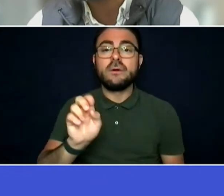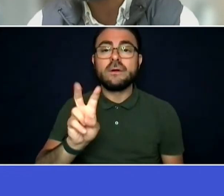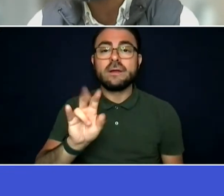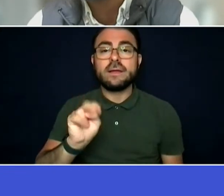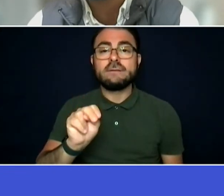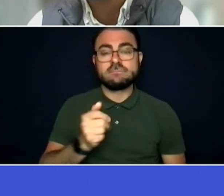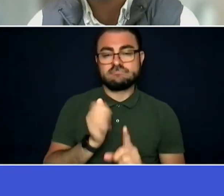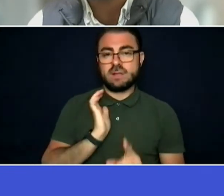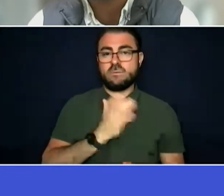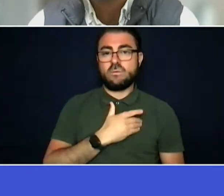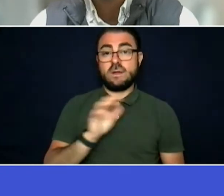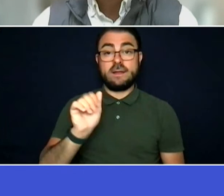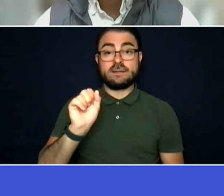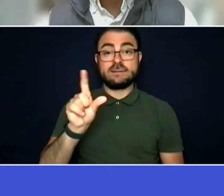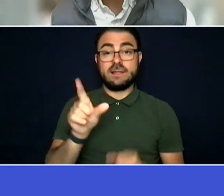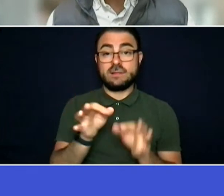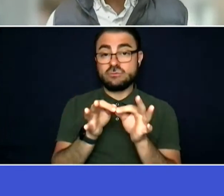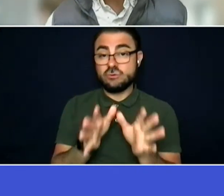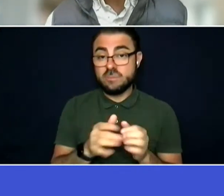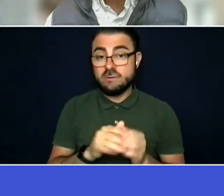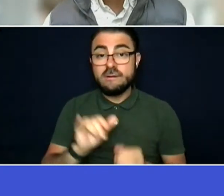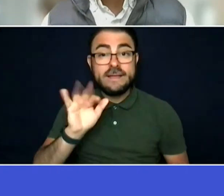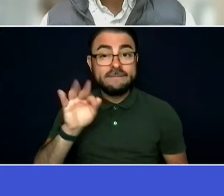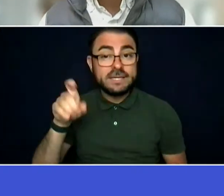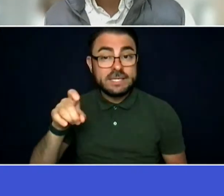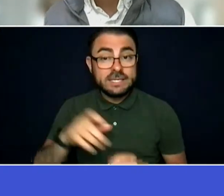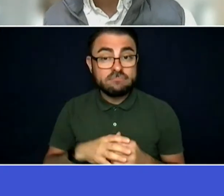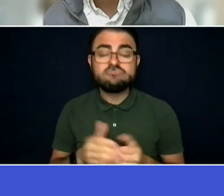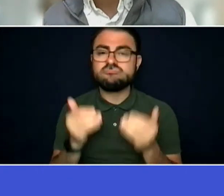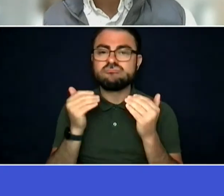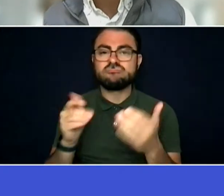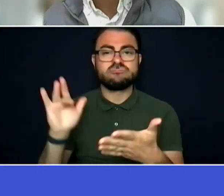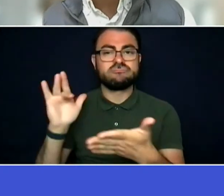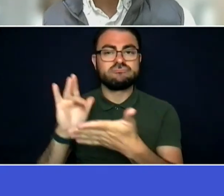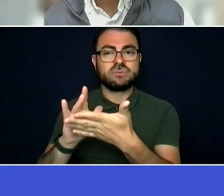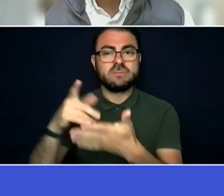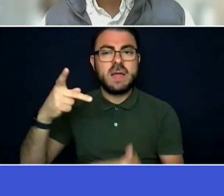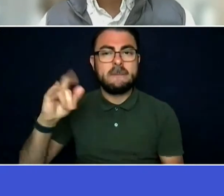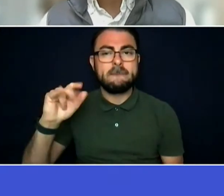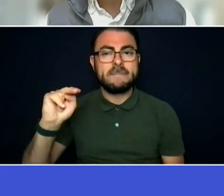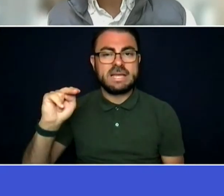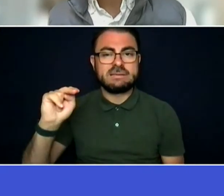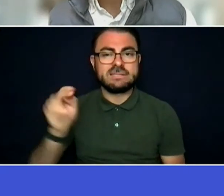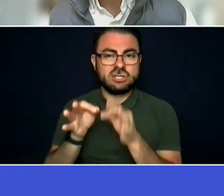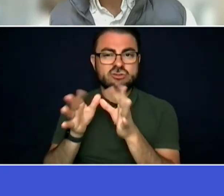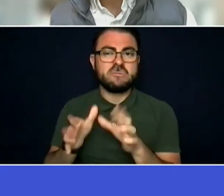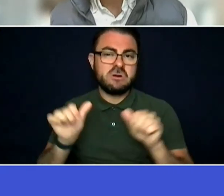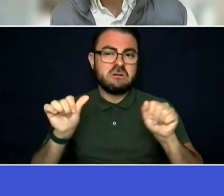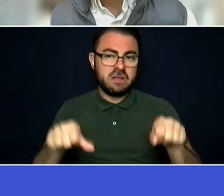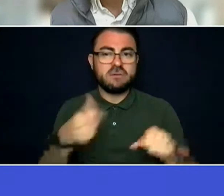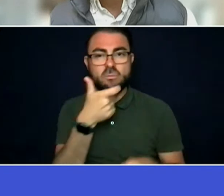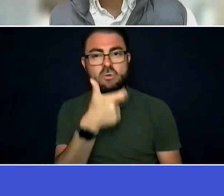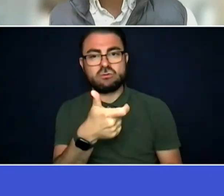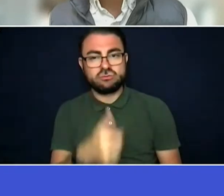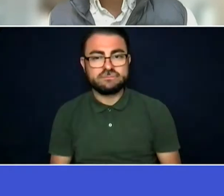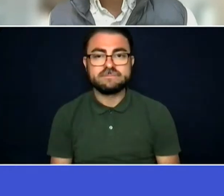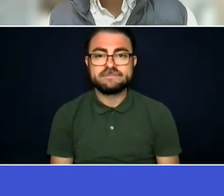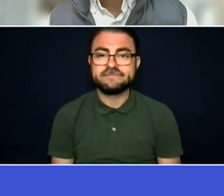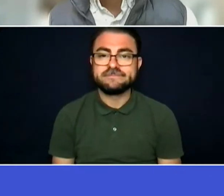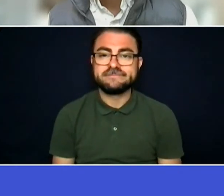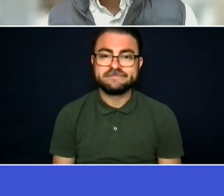ASL interpreter. And so if you need that, please pin Kevin to your own screen so you have access to that.